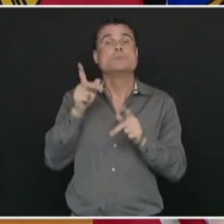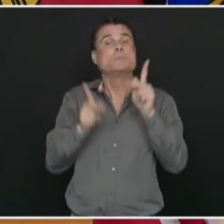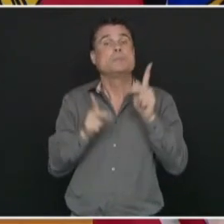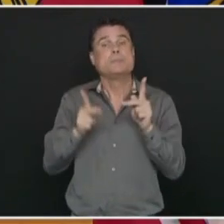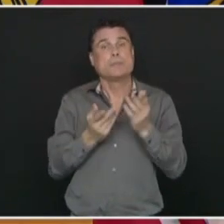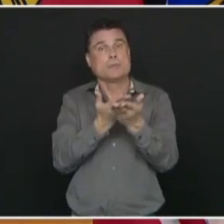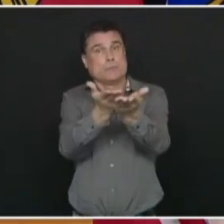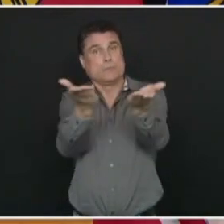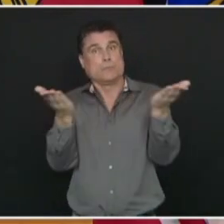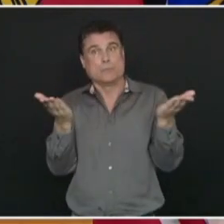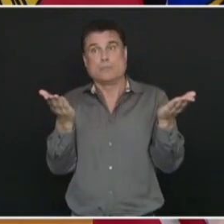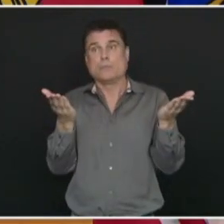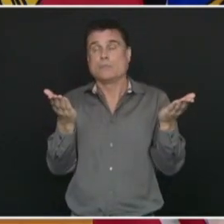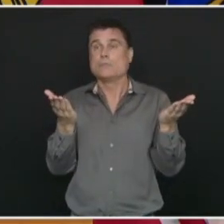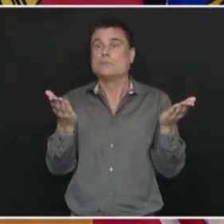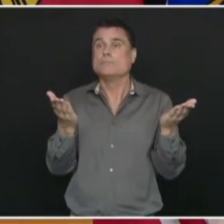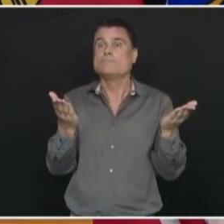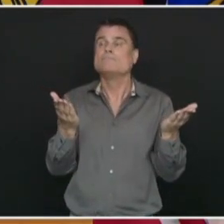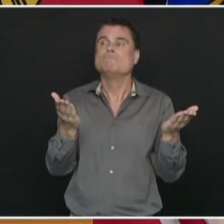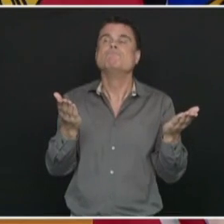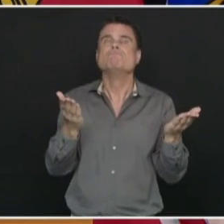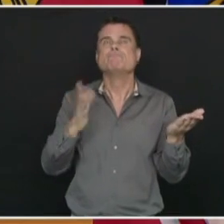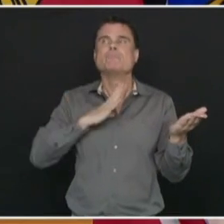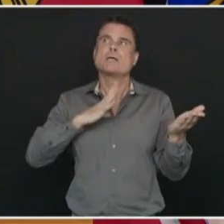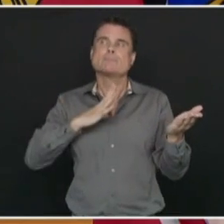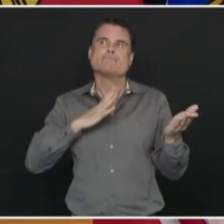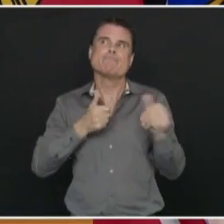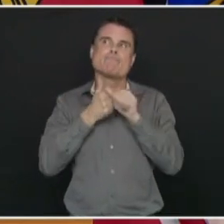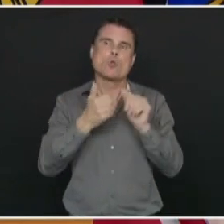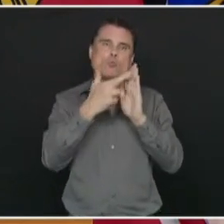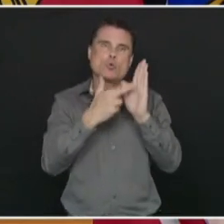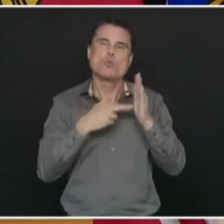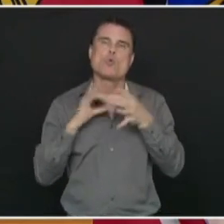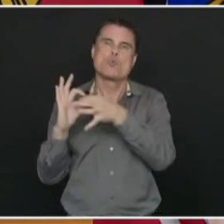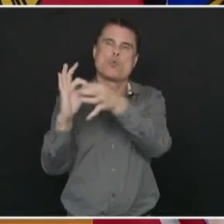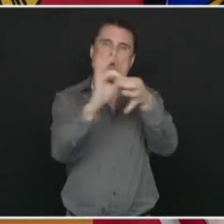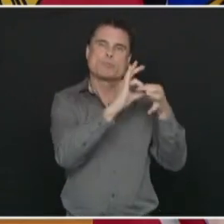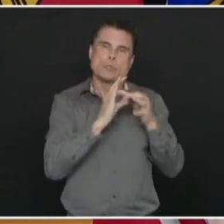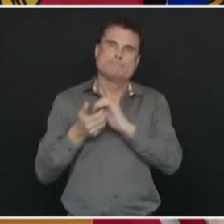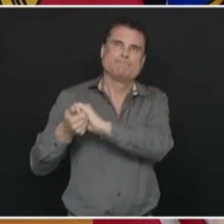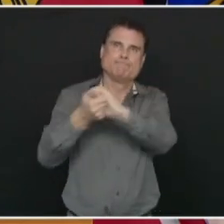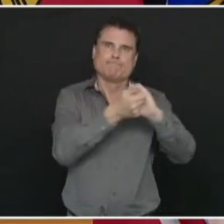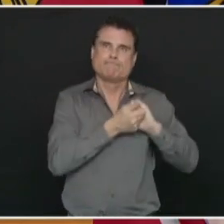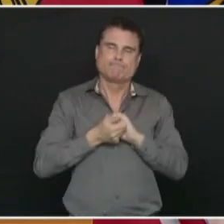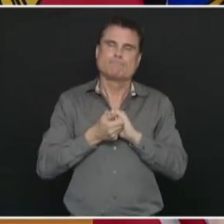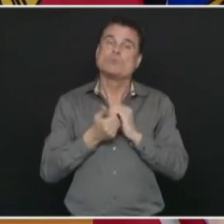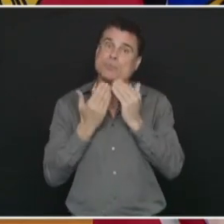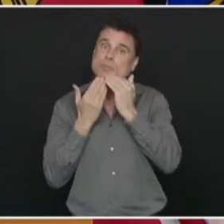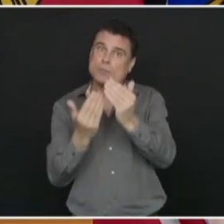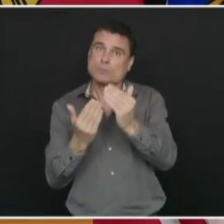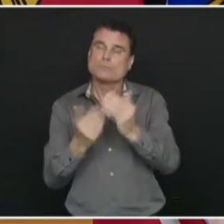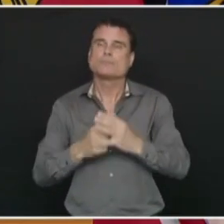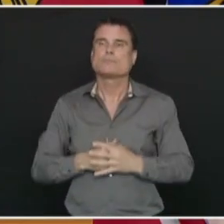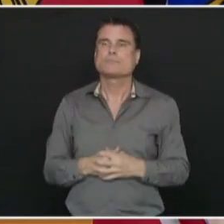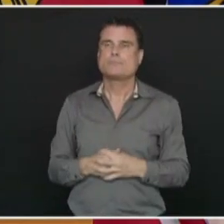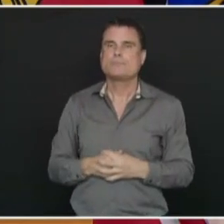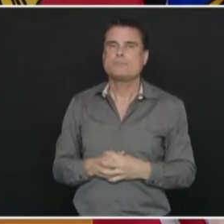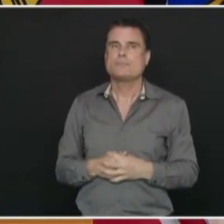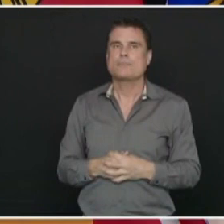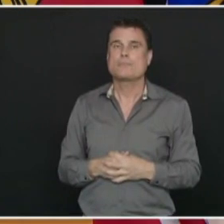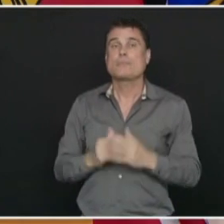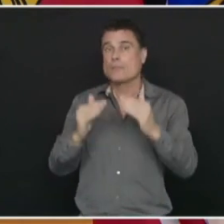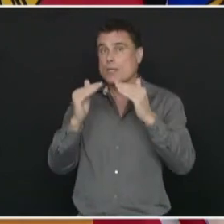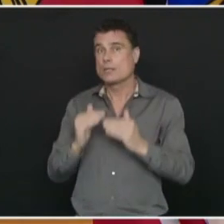borne out in other parts of the world as well. But we are seeing, as more people are being infected, we do see that there's many